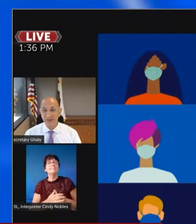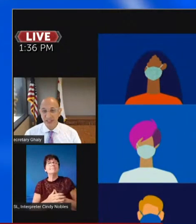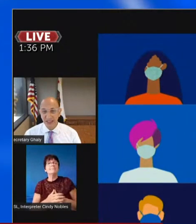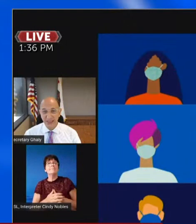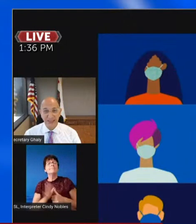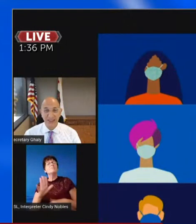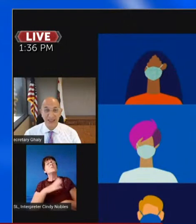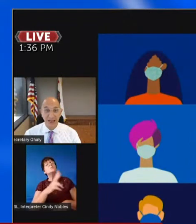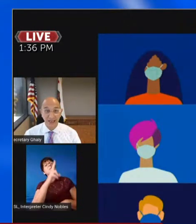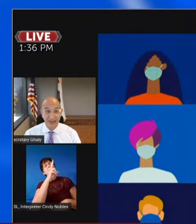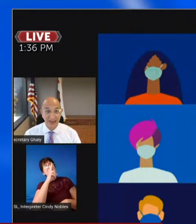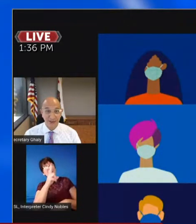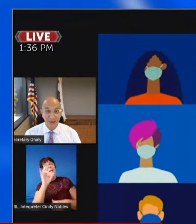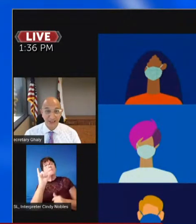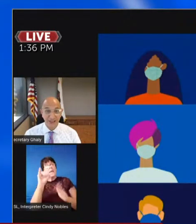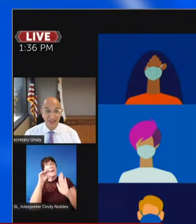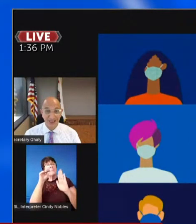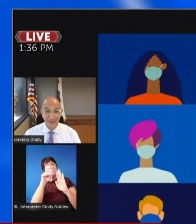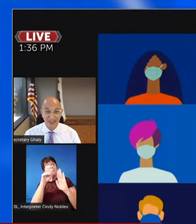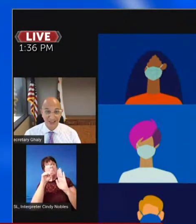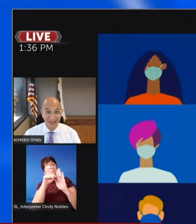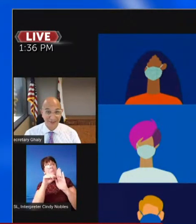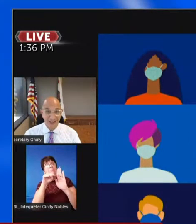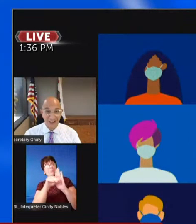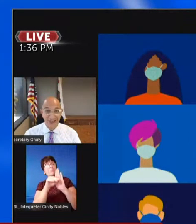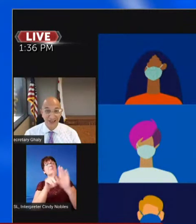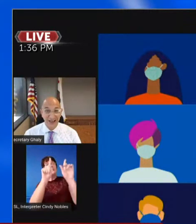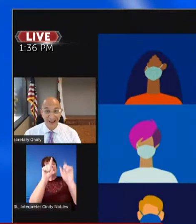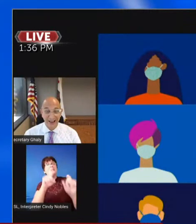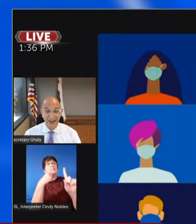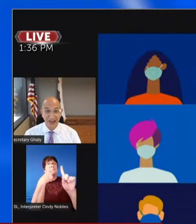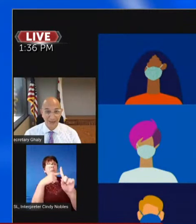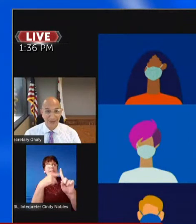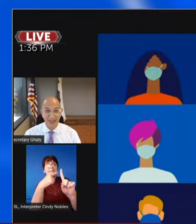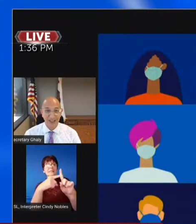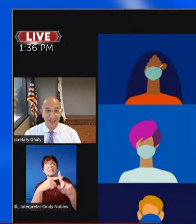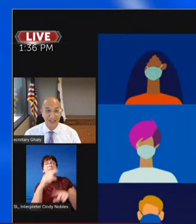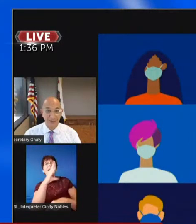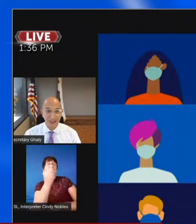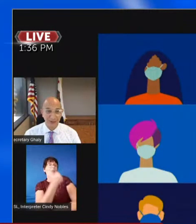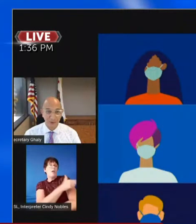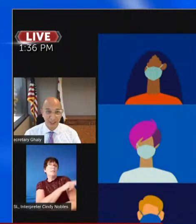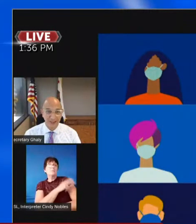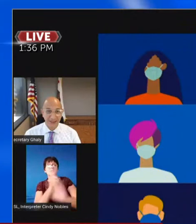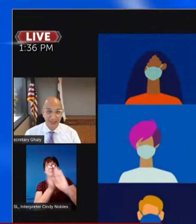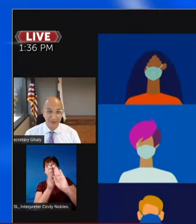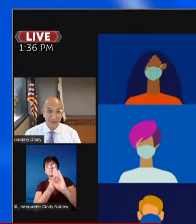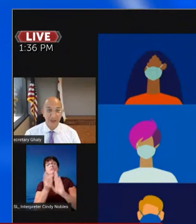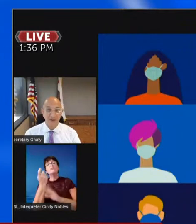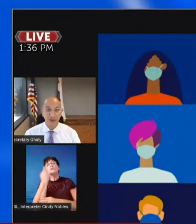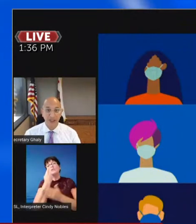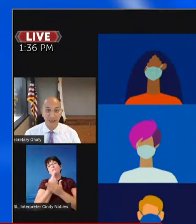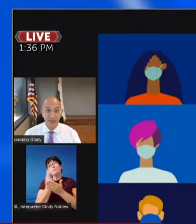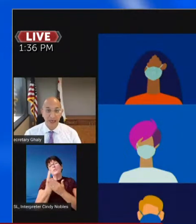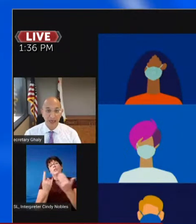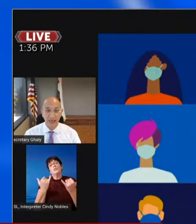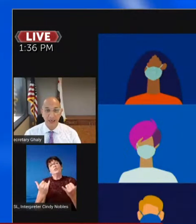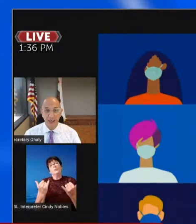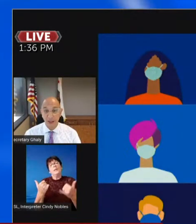So we've seen these declining case rates, our test positivity and hospitalizations in recent weeks. Today we